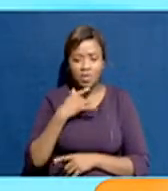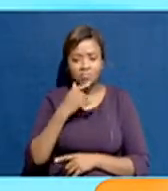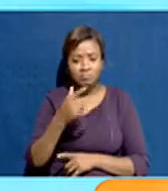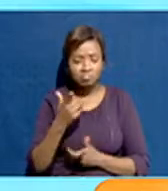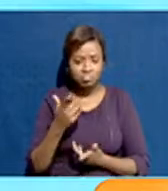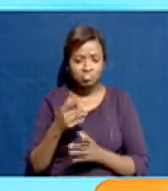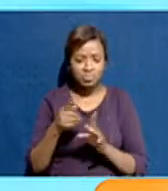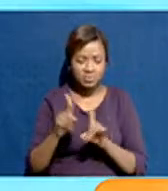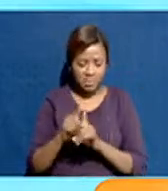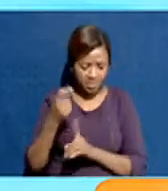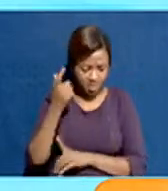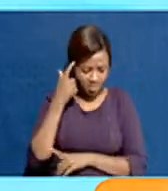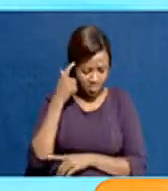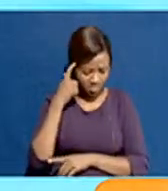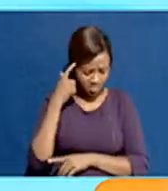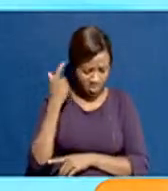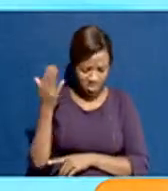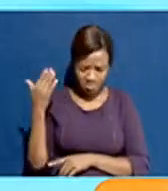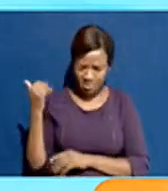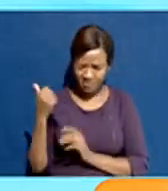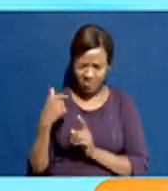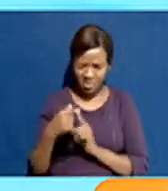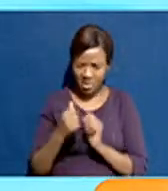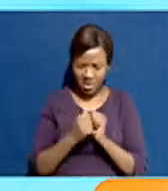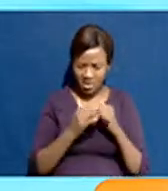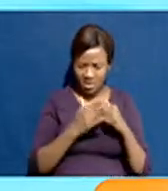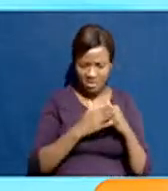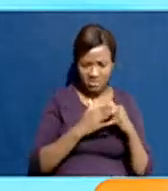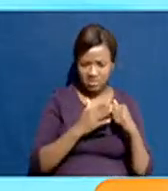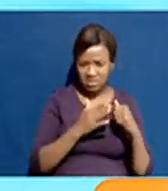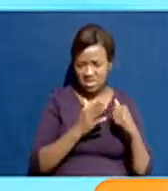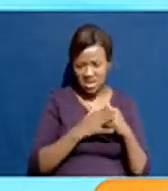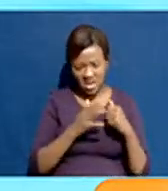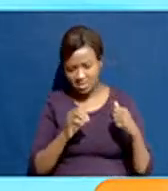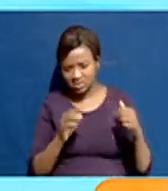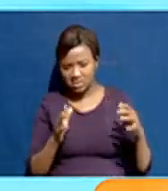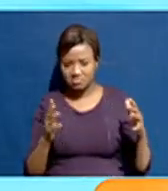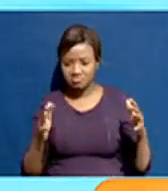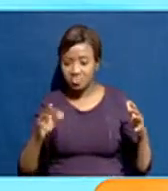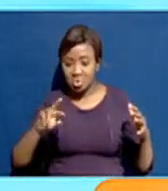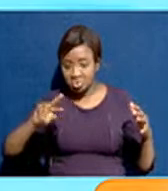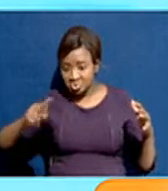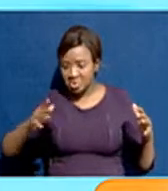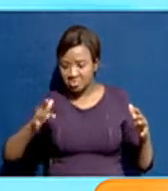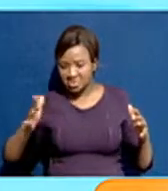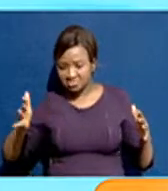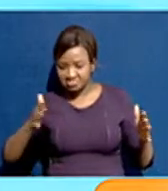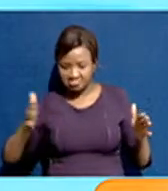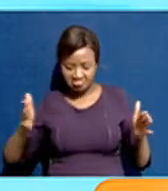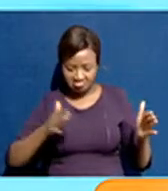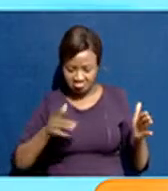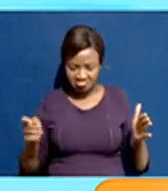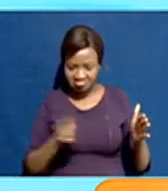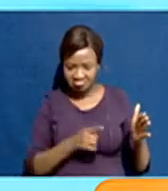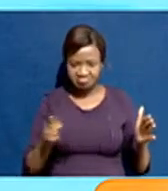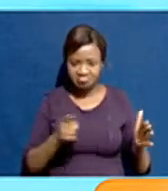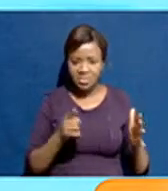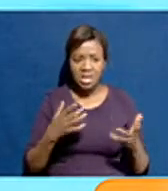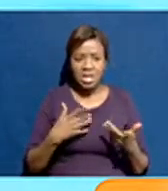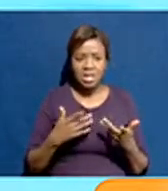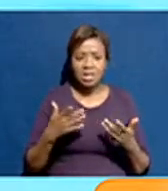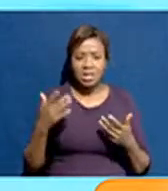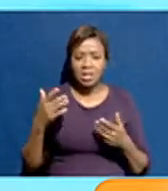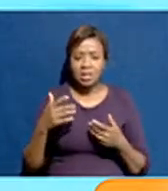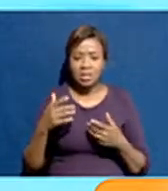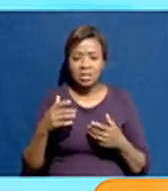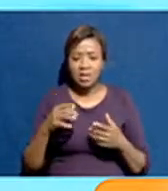There was a time, and this is late 90s and even early 2000, you will find that the picture, that